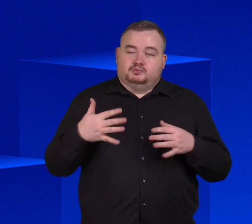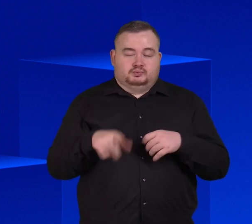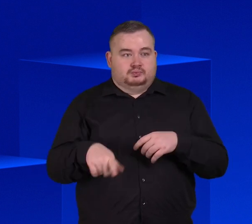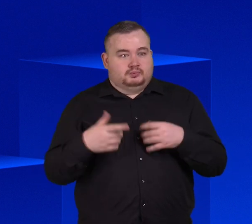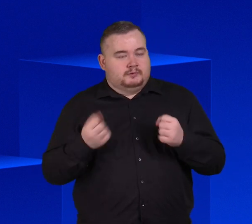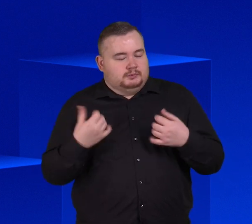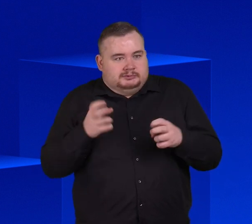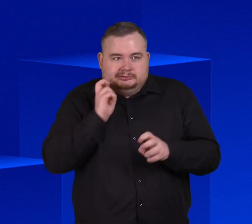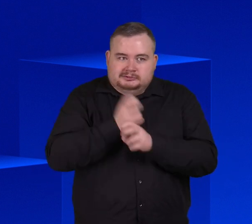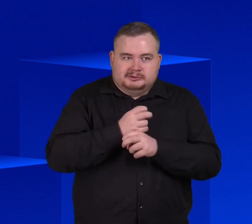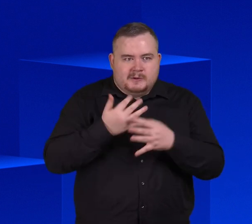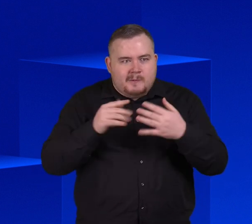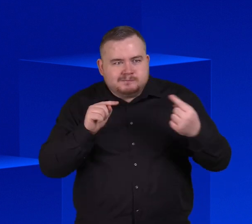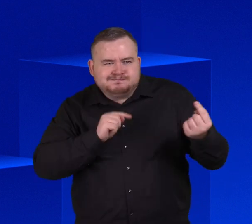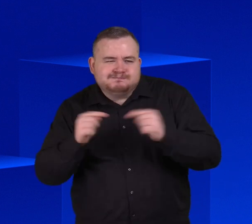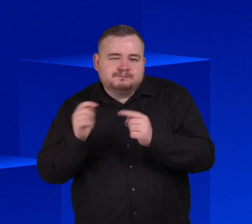you probably know,